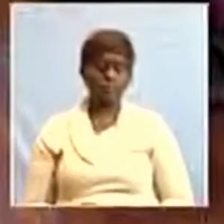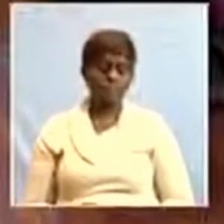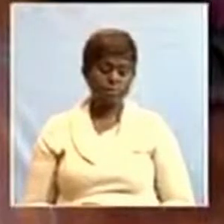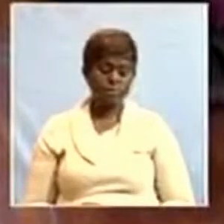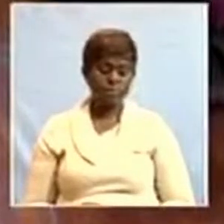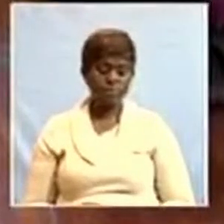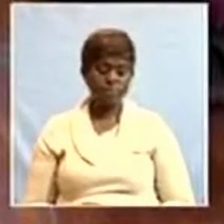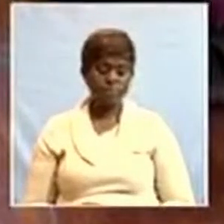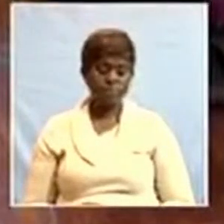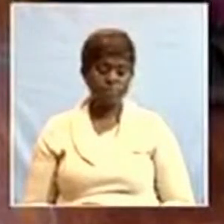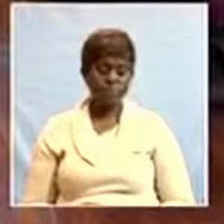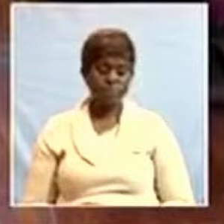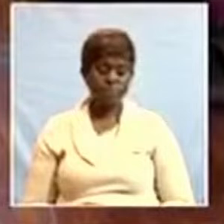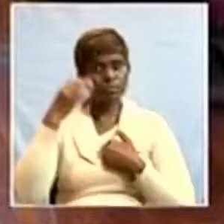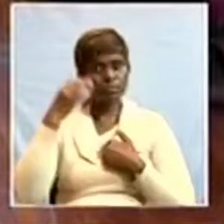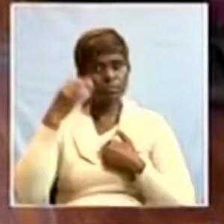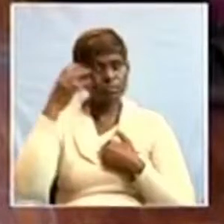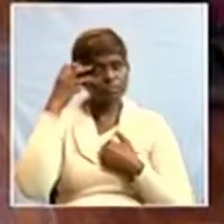We have a lot of officers.